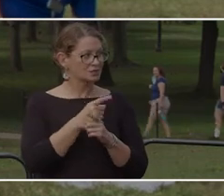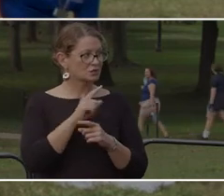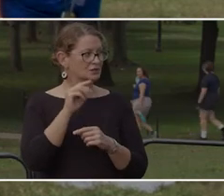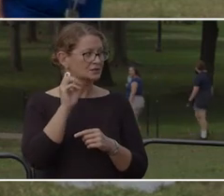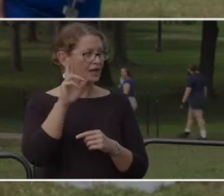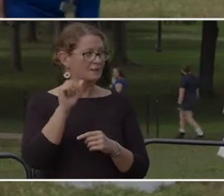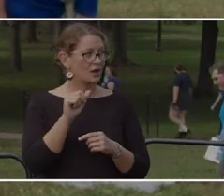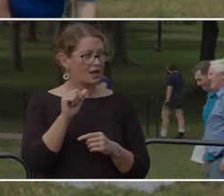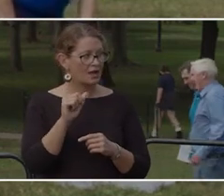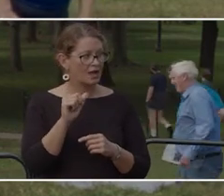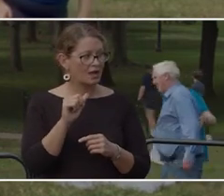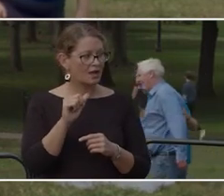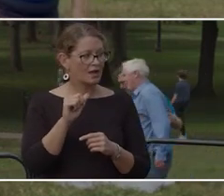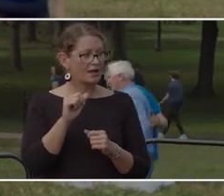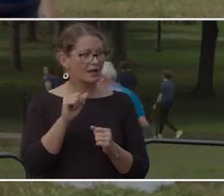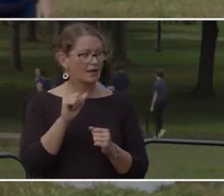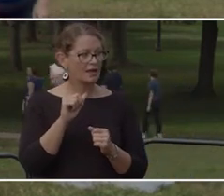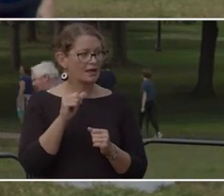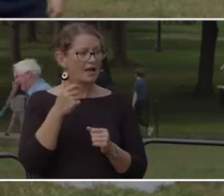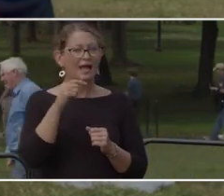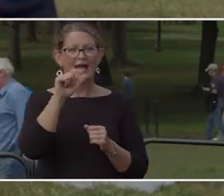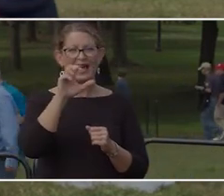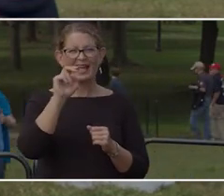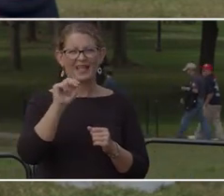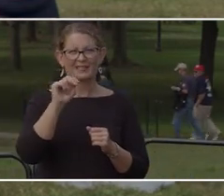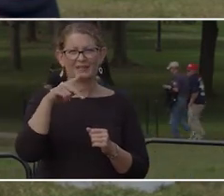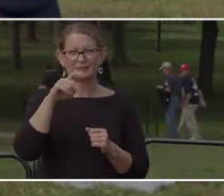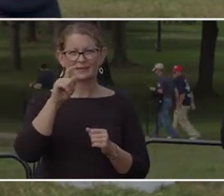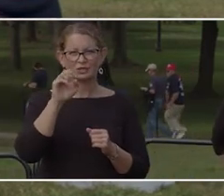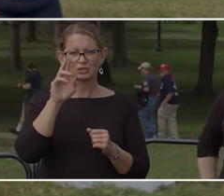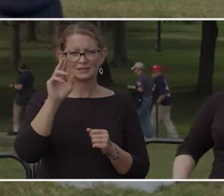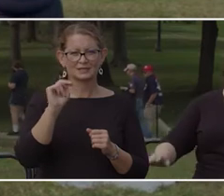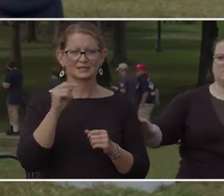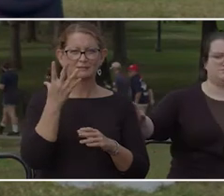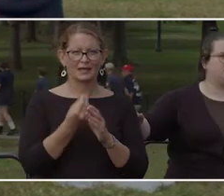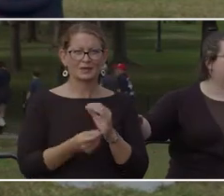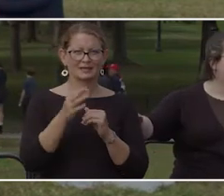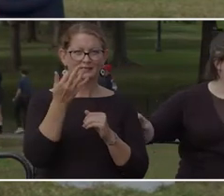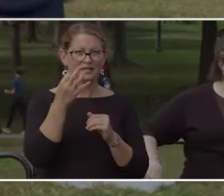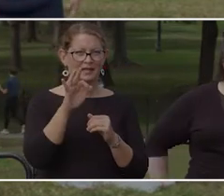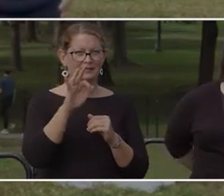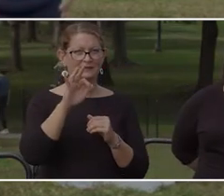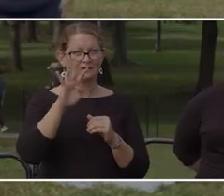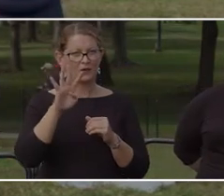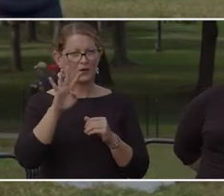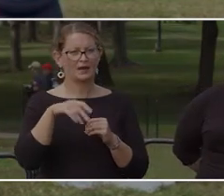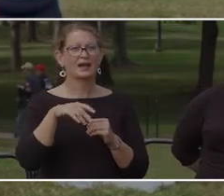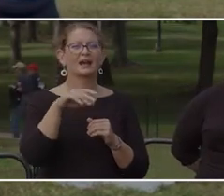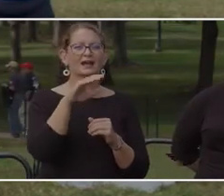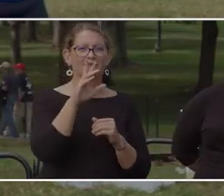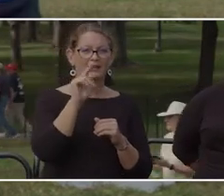Tamara, our loving dad, Alan Peterson, passed away in 94,